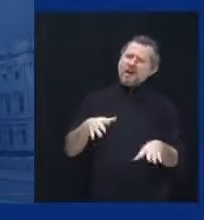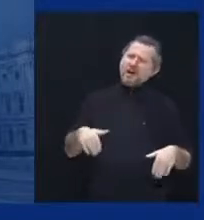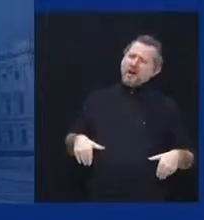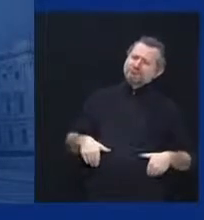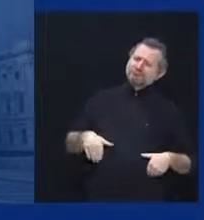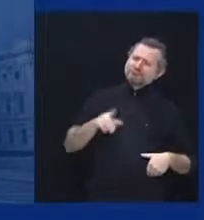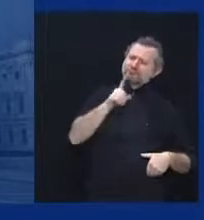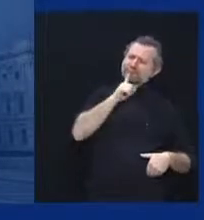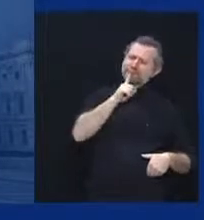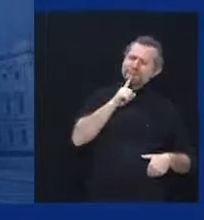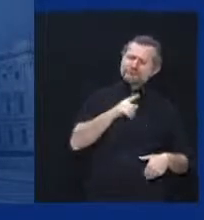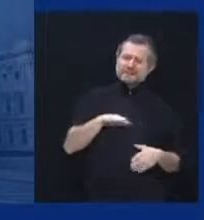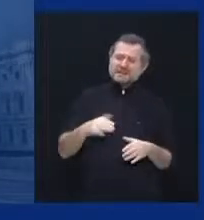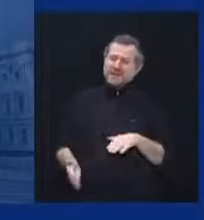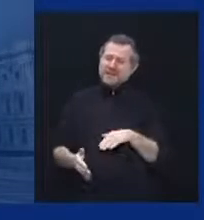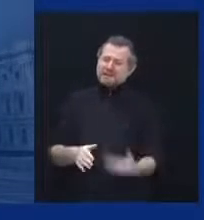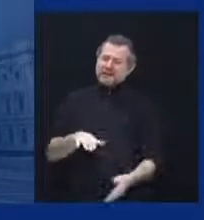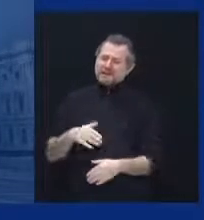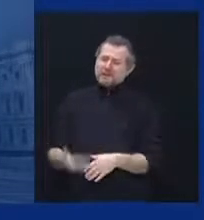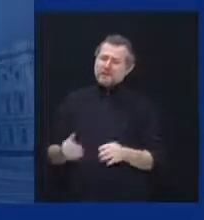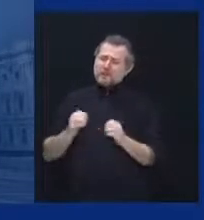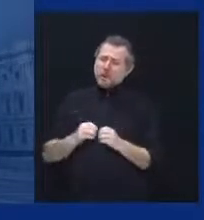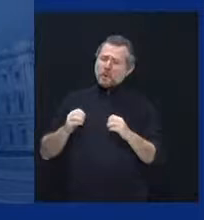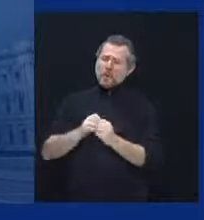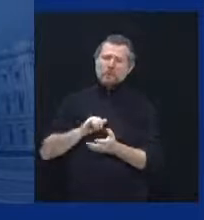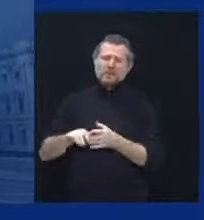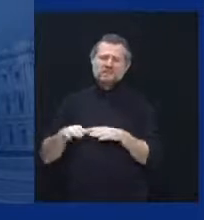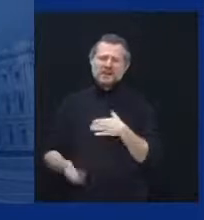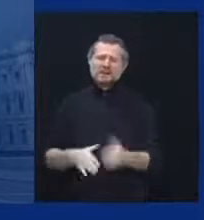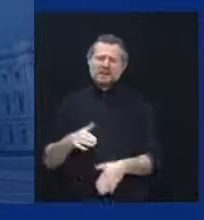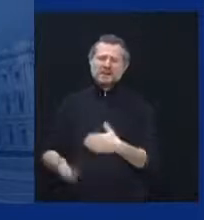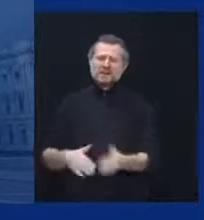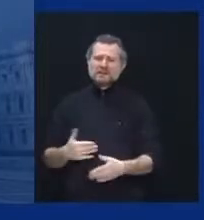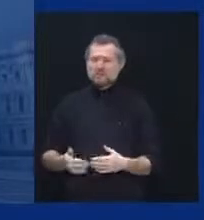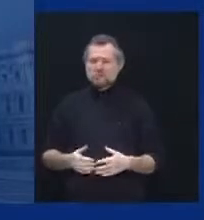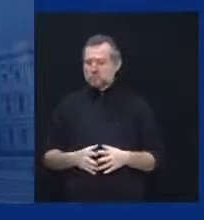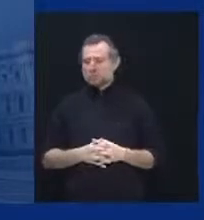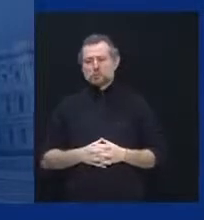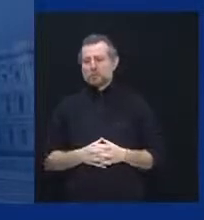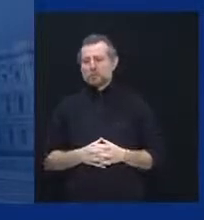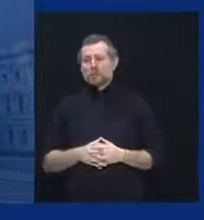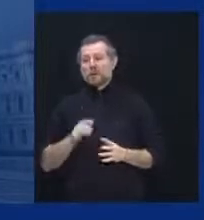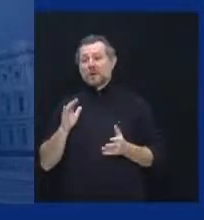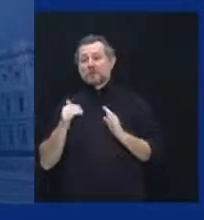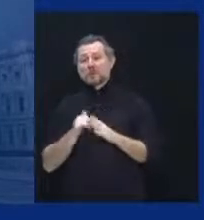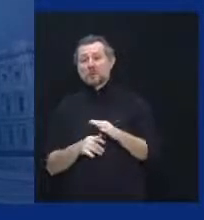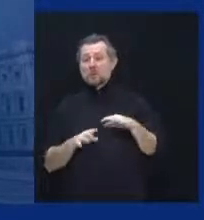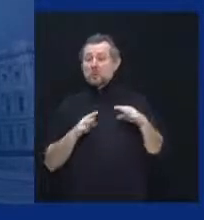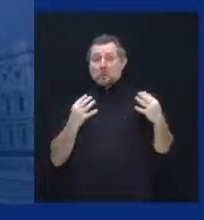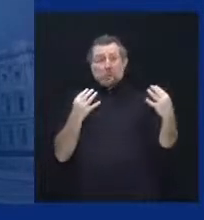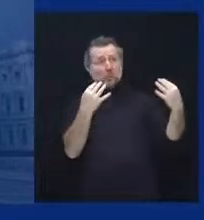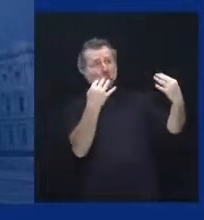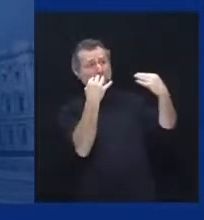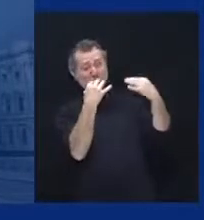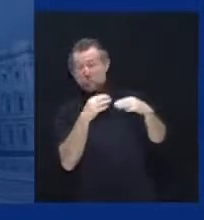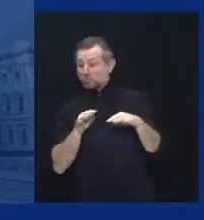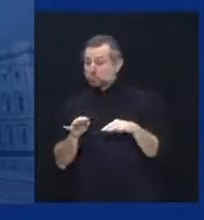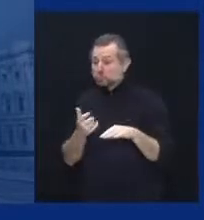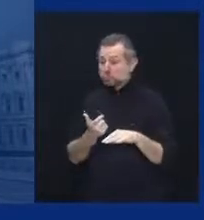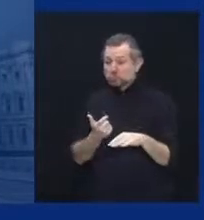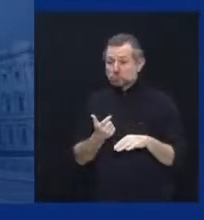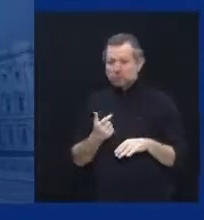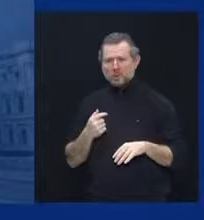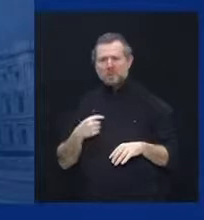more people. New York was the laboratory for all the other states to watch, so they had